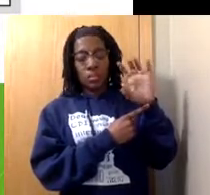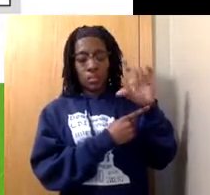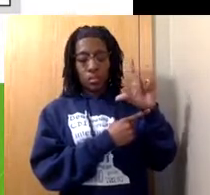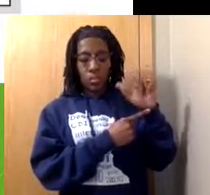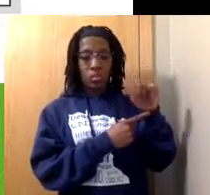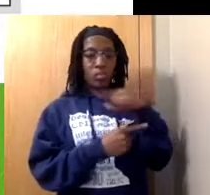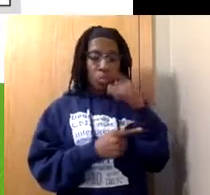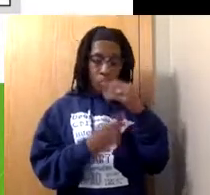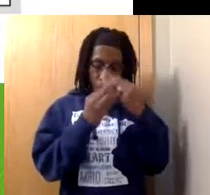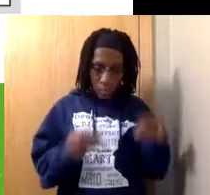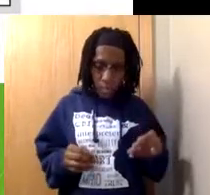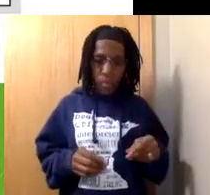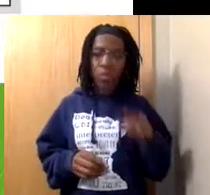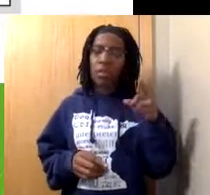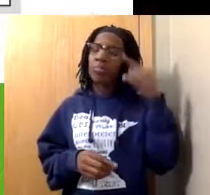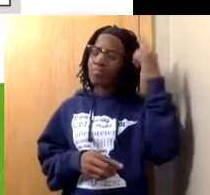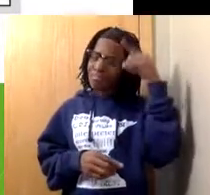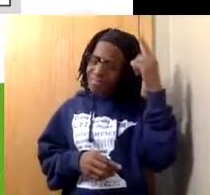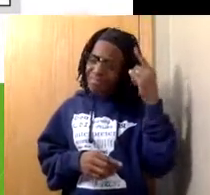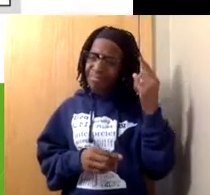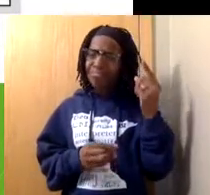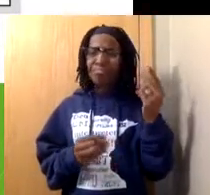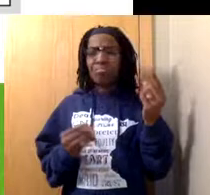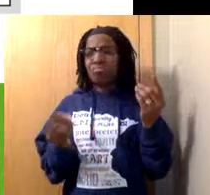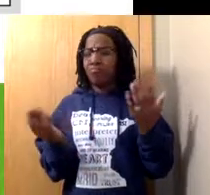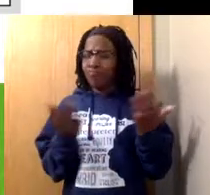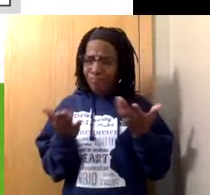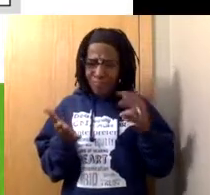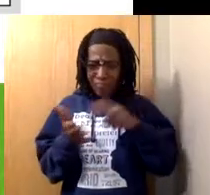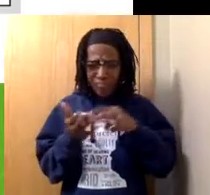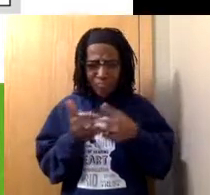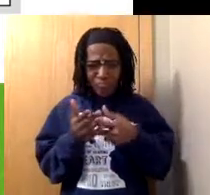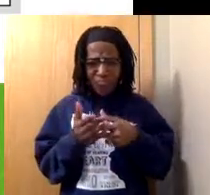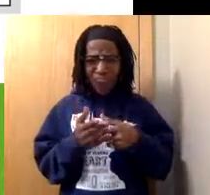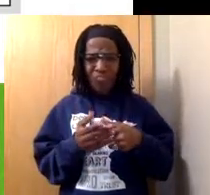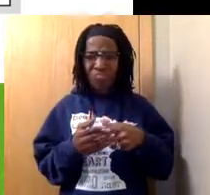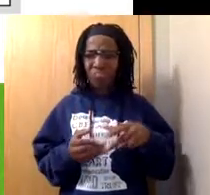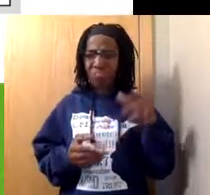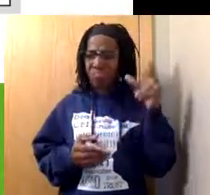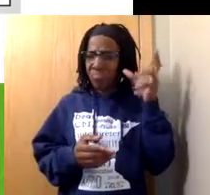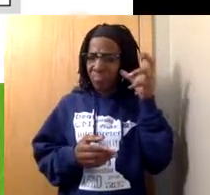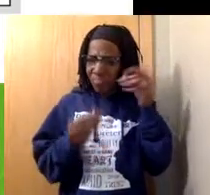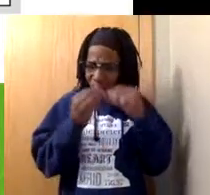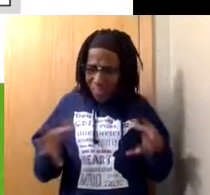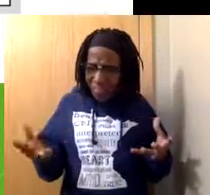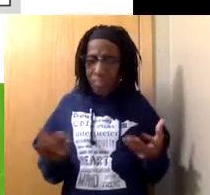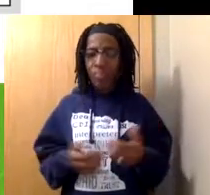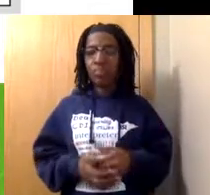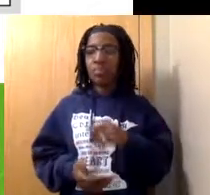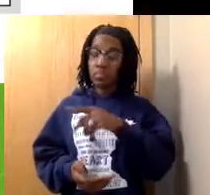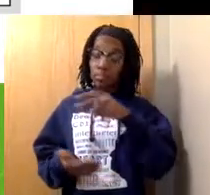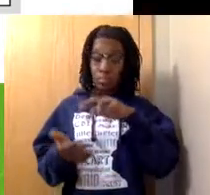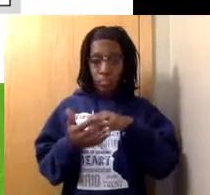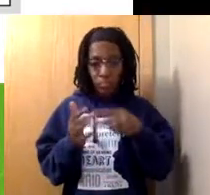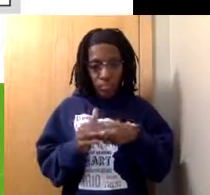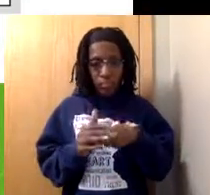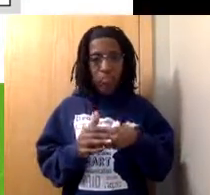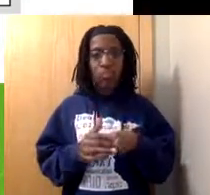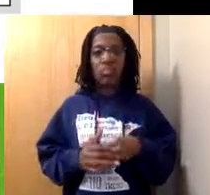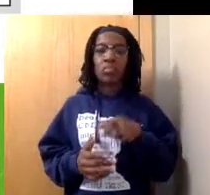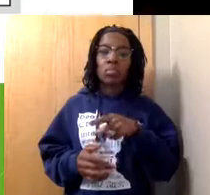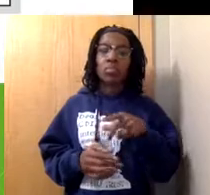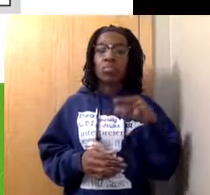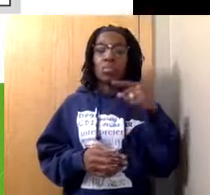wondering, what hearing loss is that? What does that mean? It means that